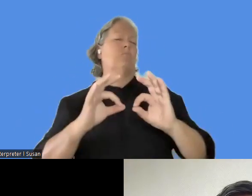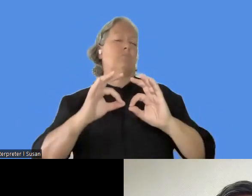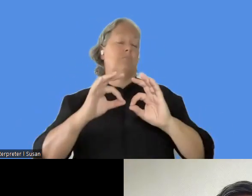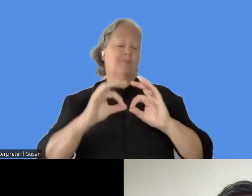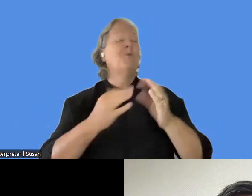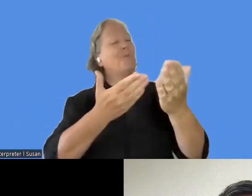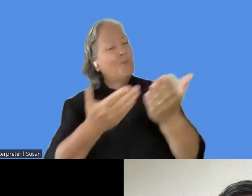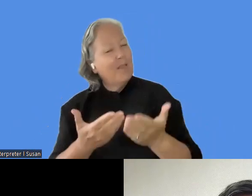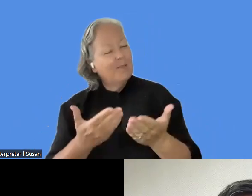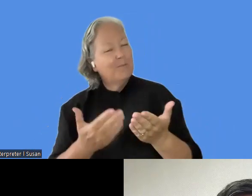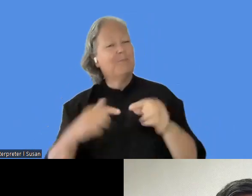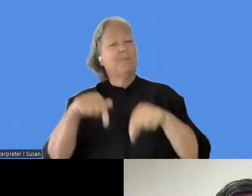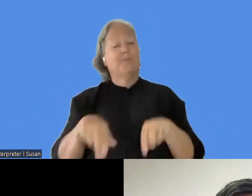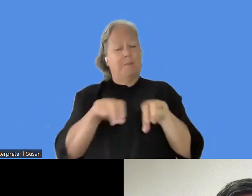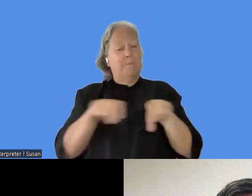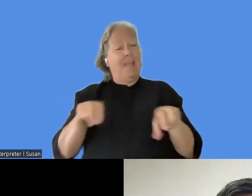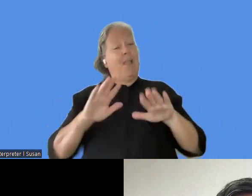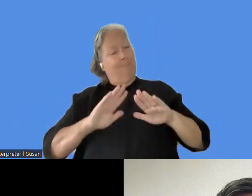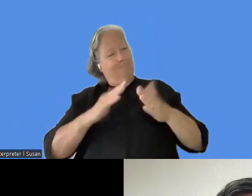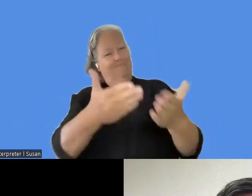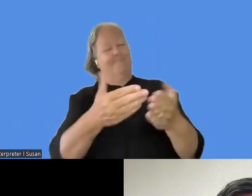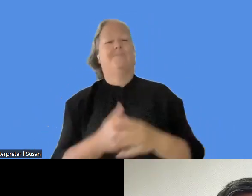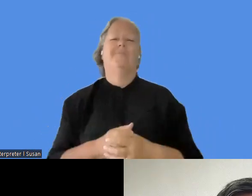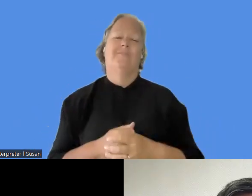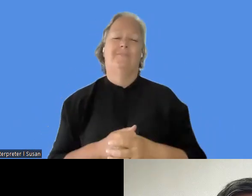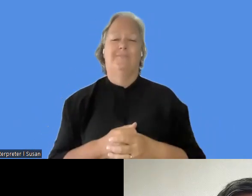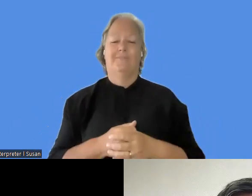to the panel, and the floor is yours.